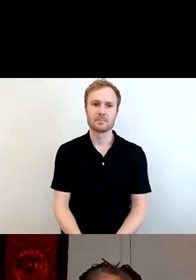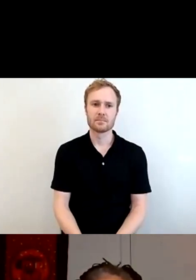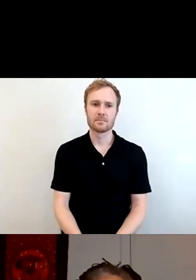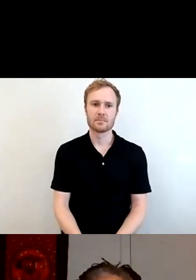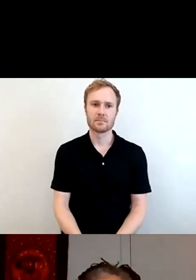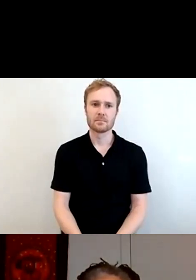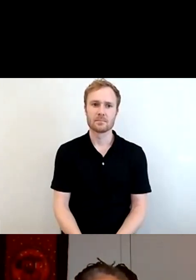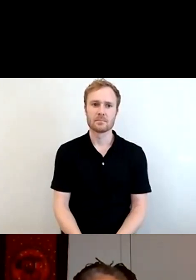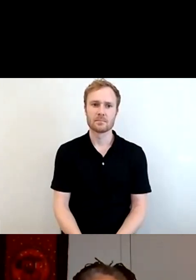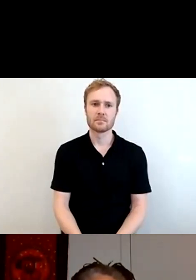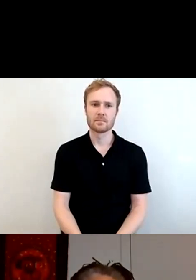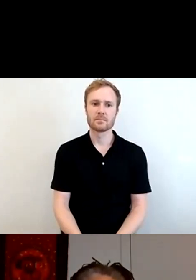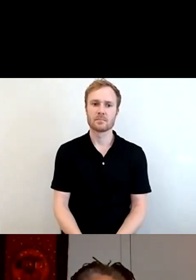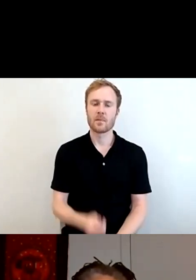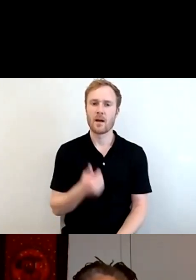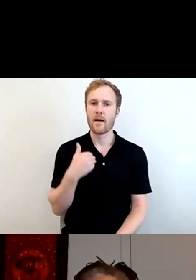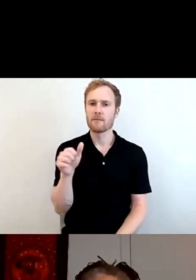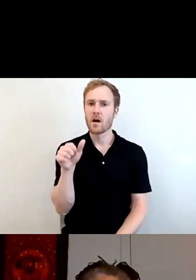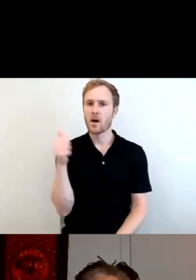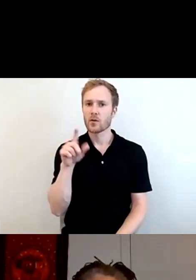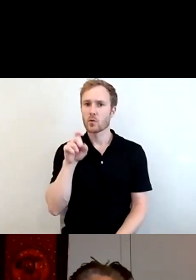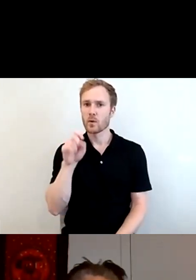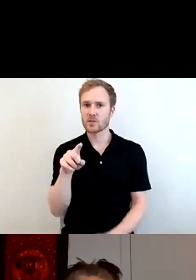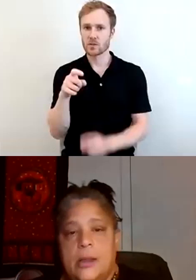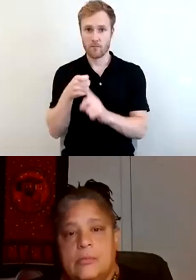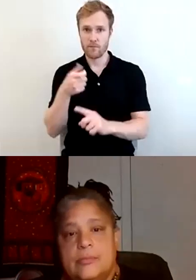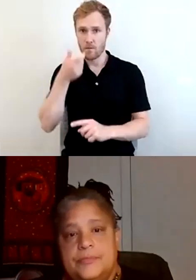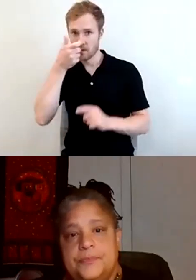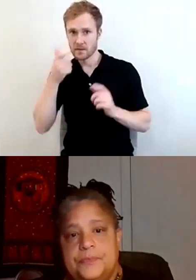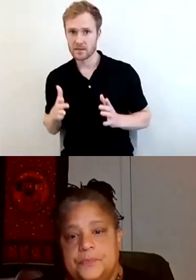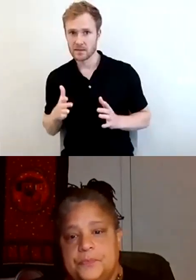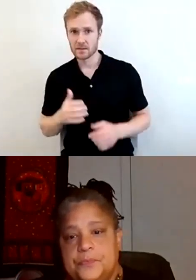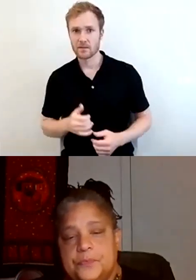We have another question. We have a question from the attendees. It seems